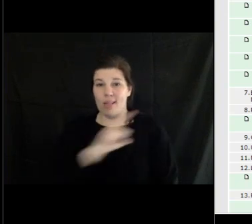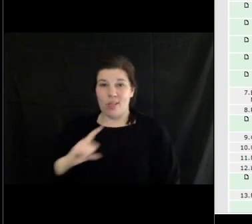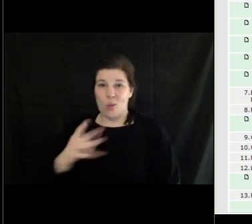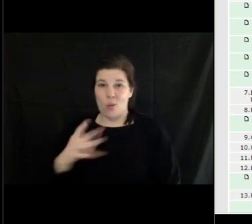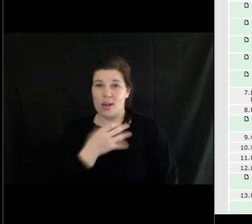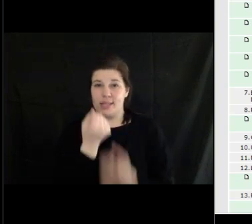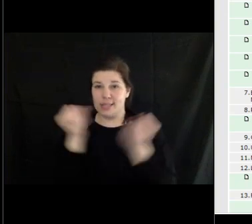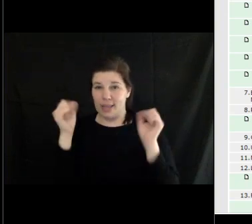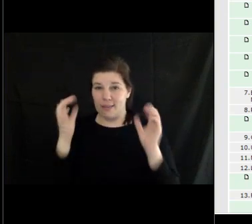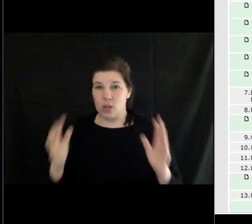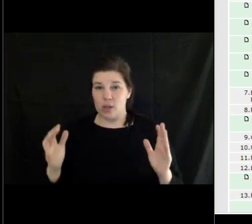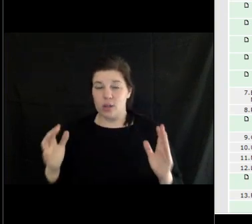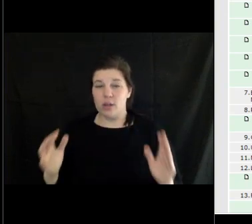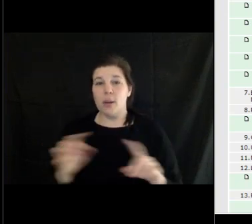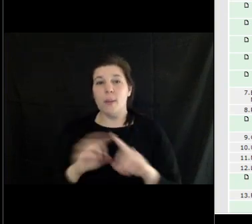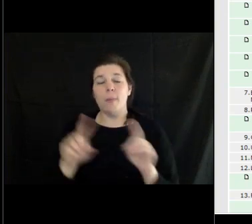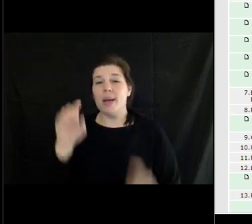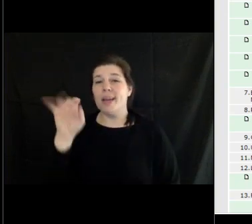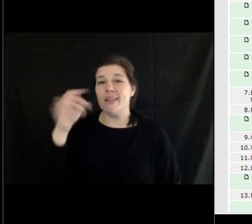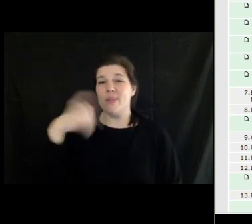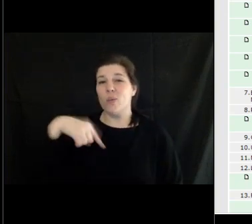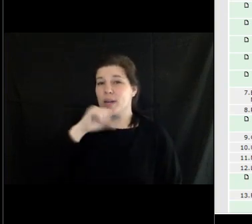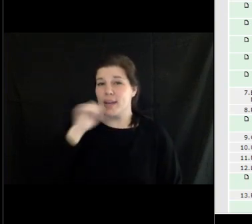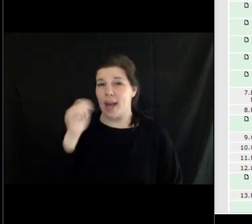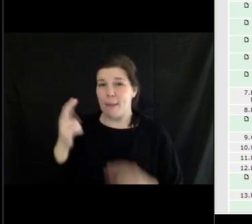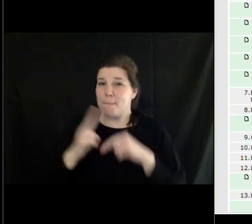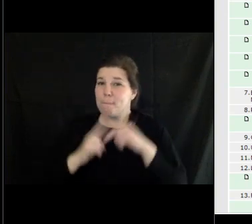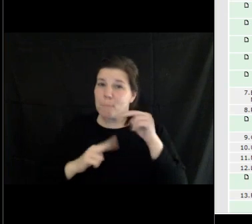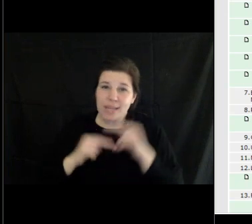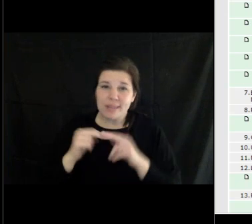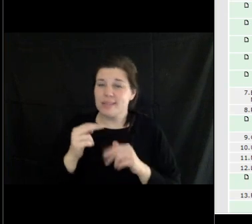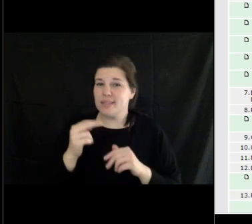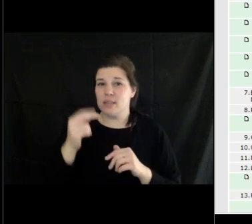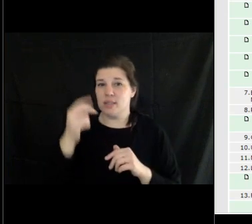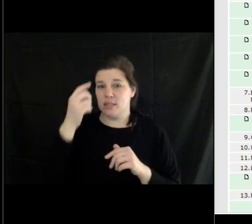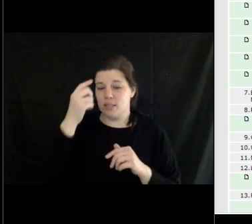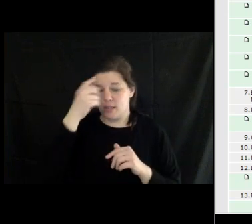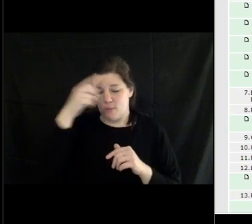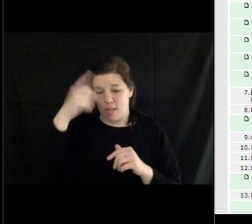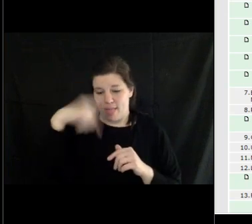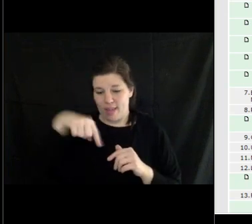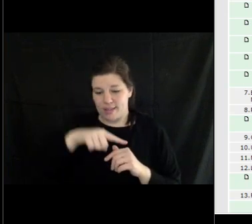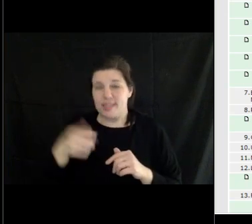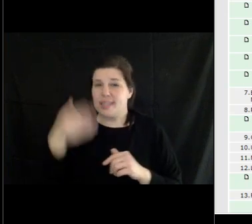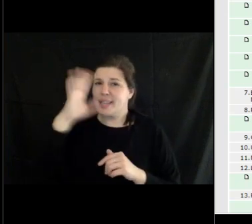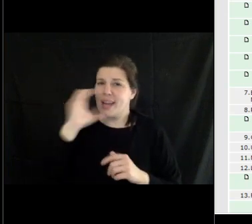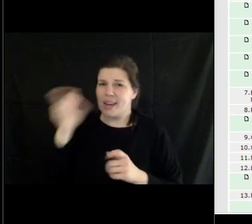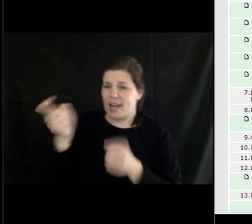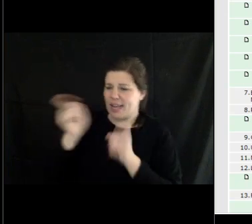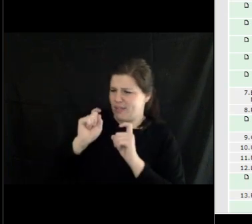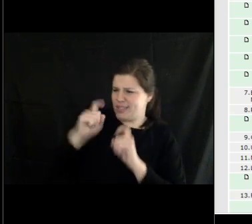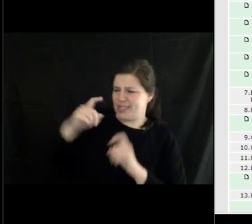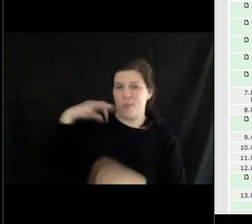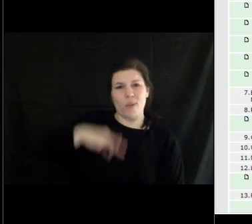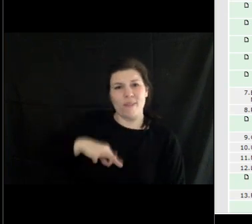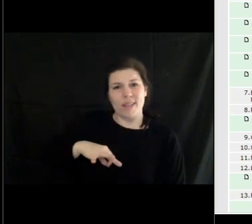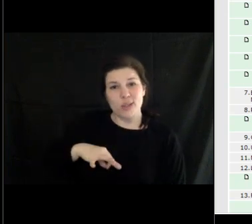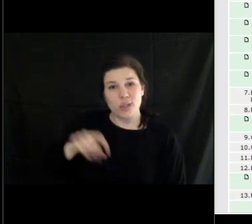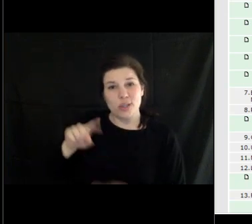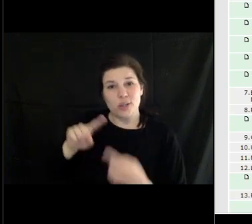If we weren't built to do it, God wouldn't have given us that privilege to be